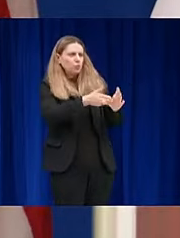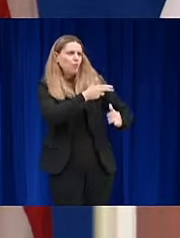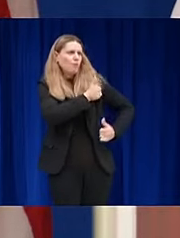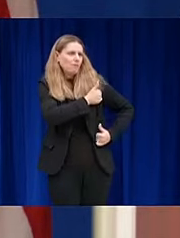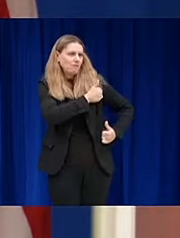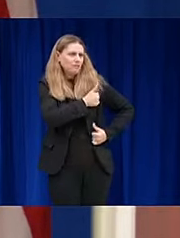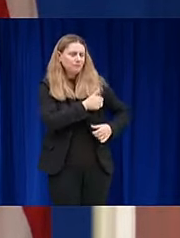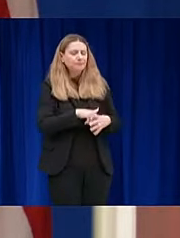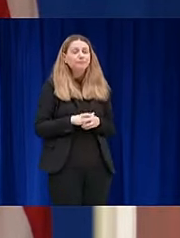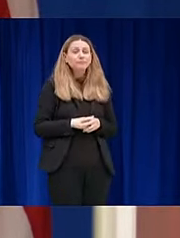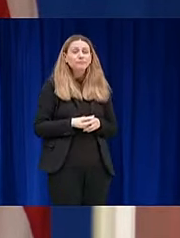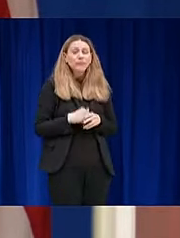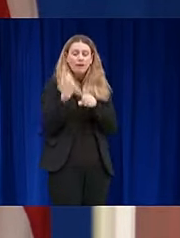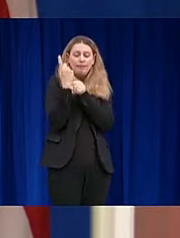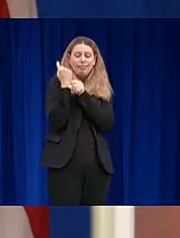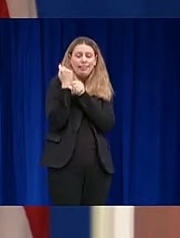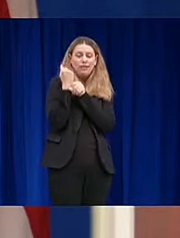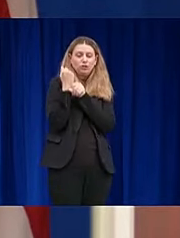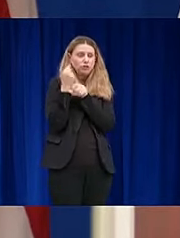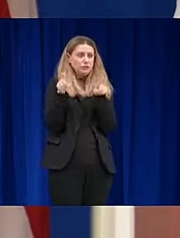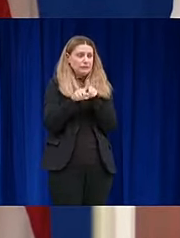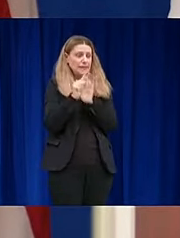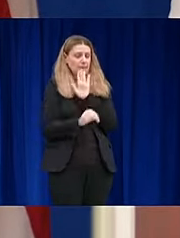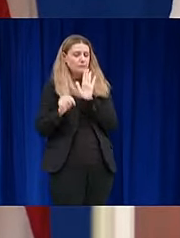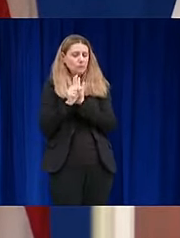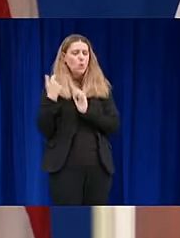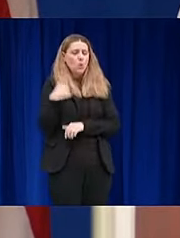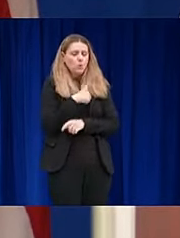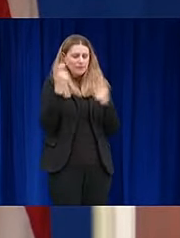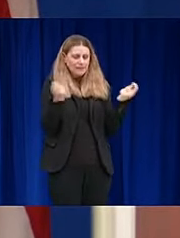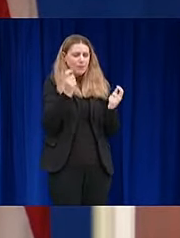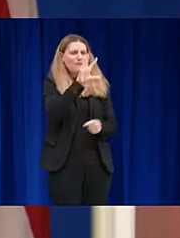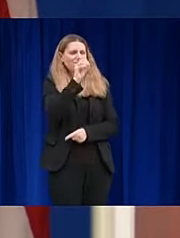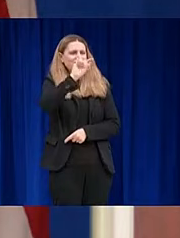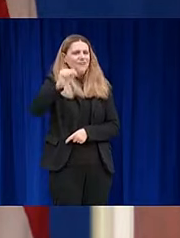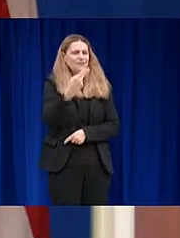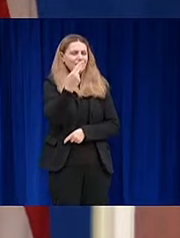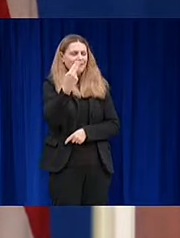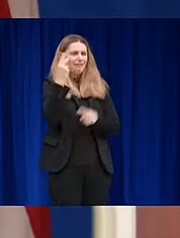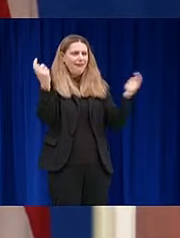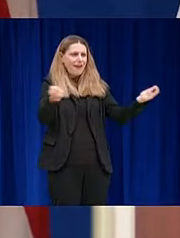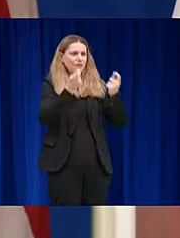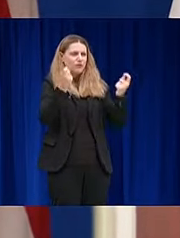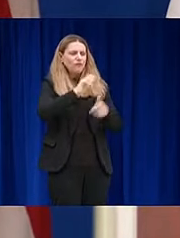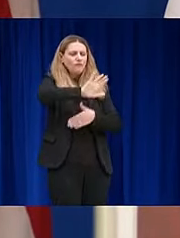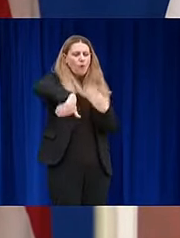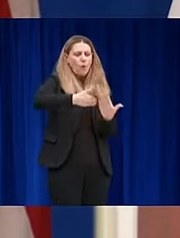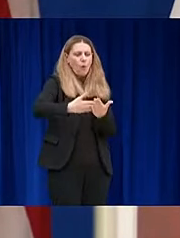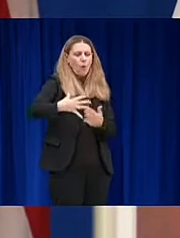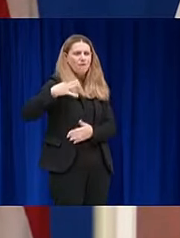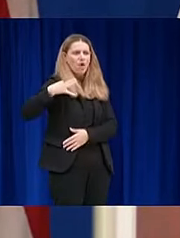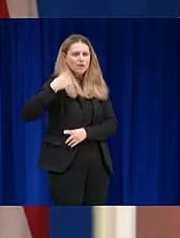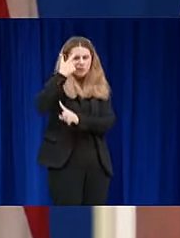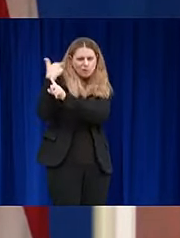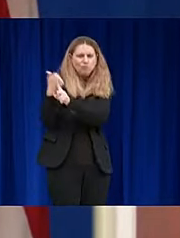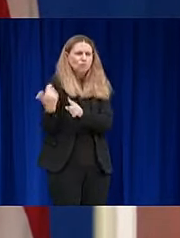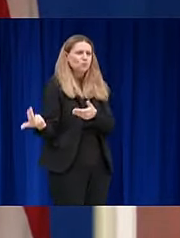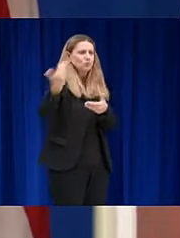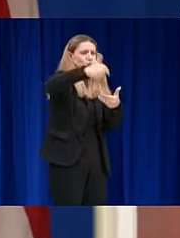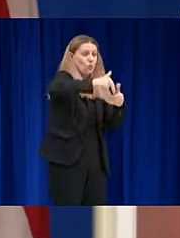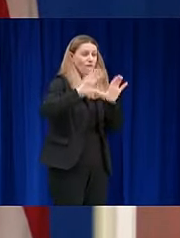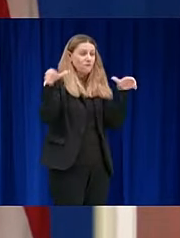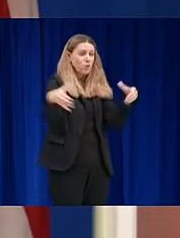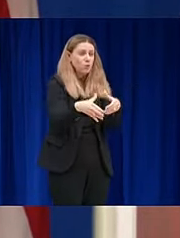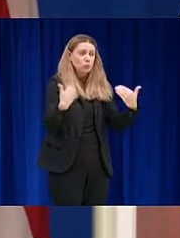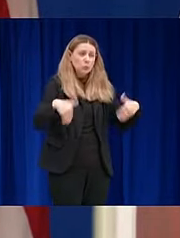Last year around this time, we celebrated the 50th anniversary of the all-volunteer force. It was a significant milestone for our military and